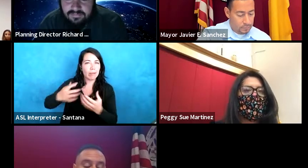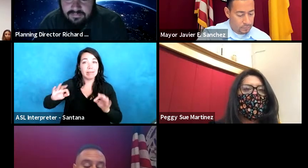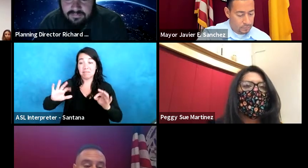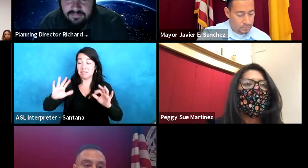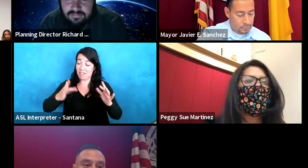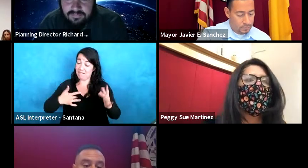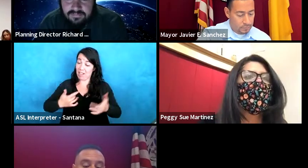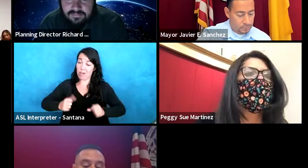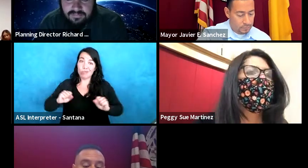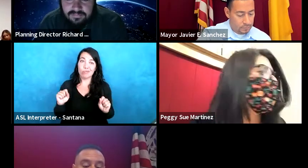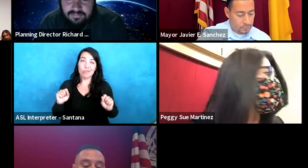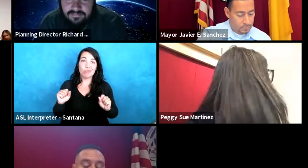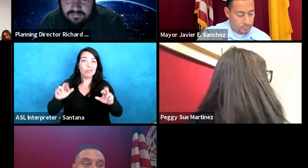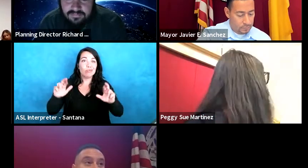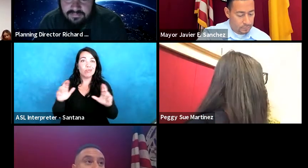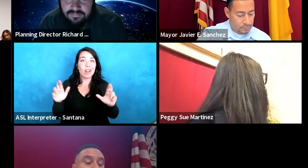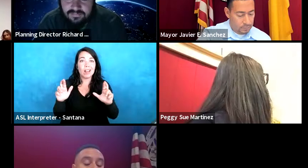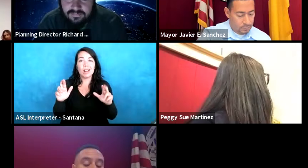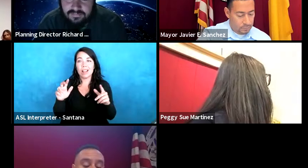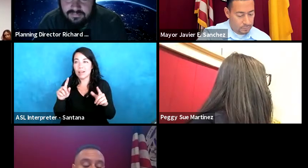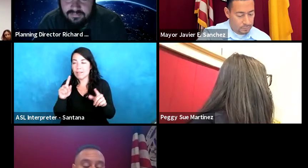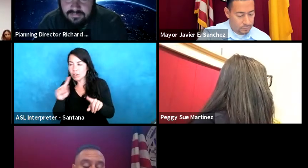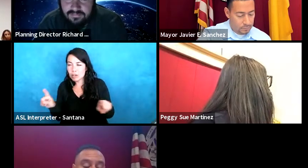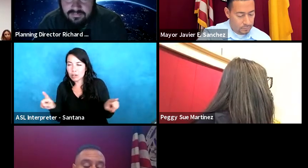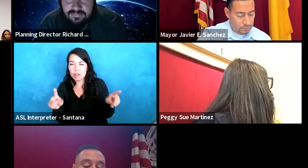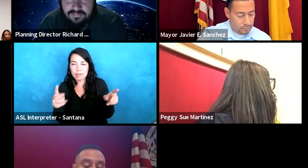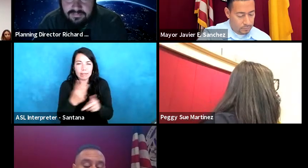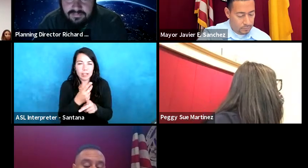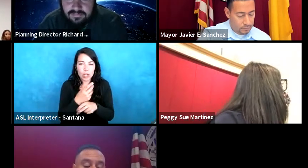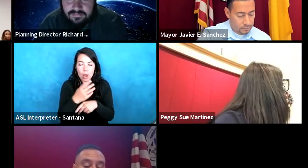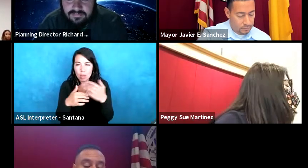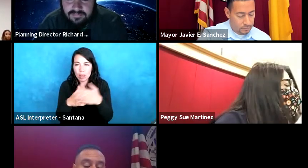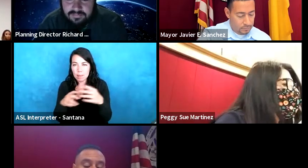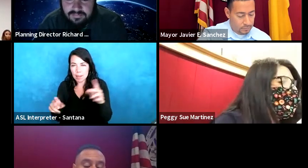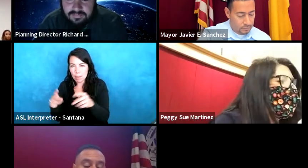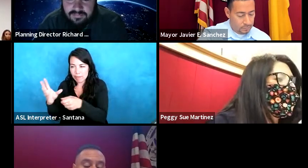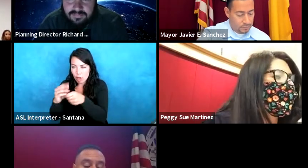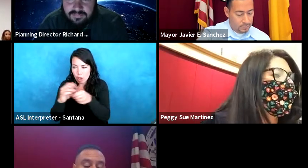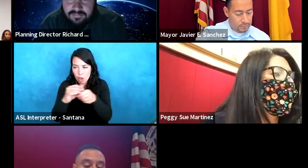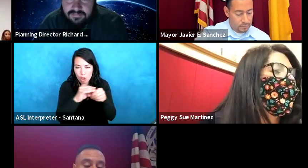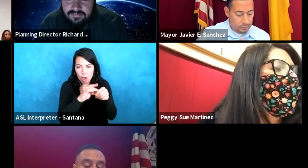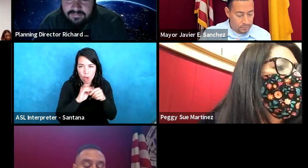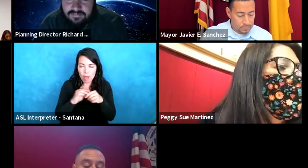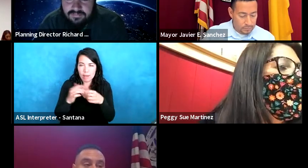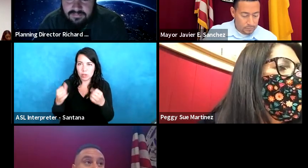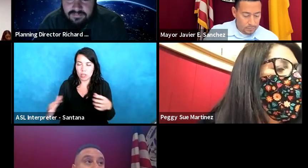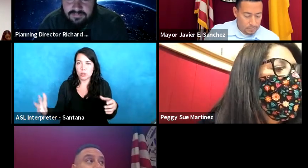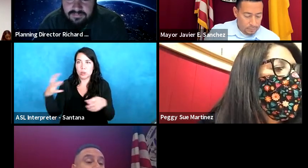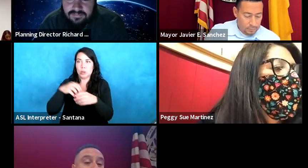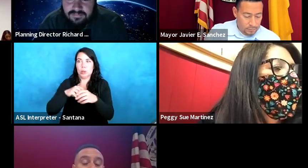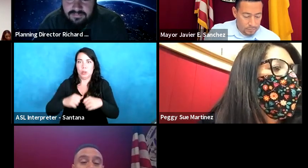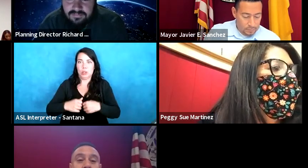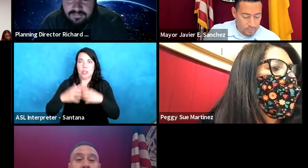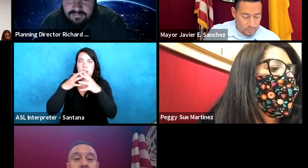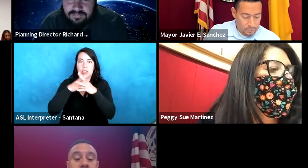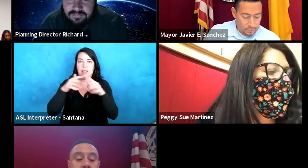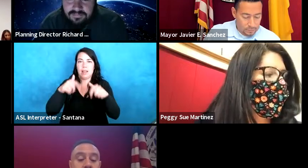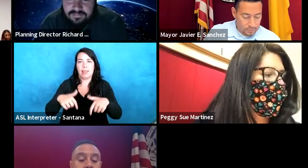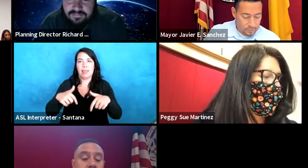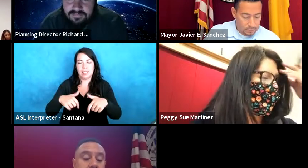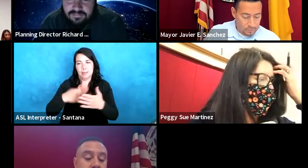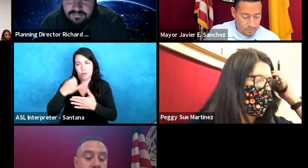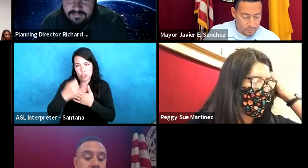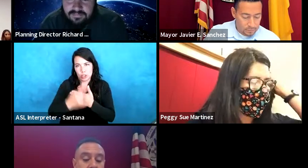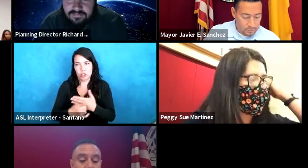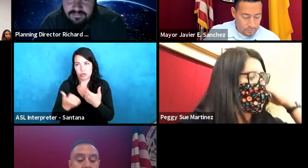again, finding all of the bodies to work on behalf of fulfilling this resolution and getting